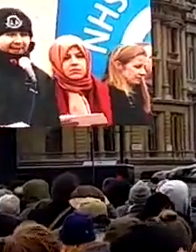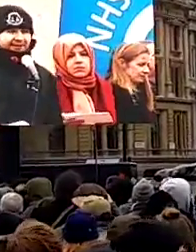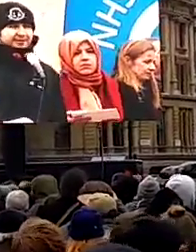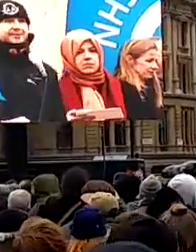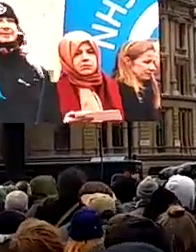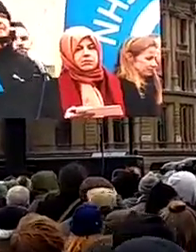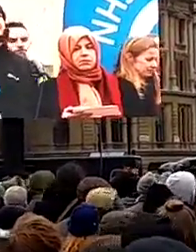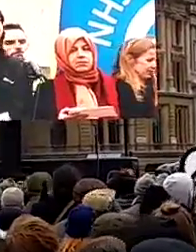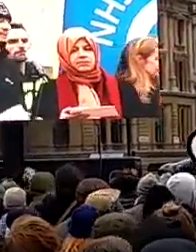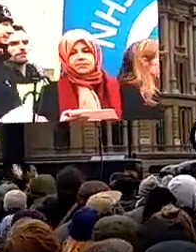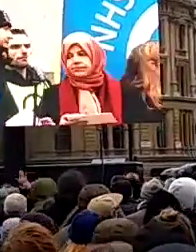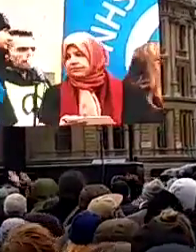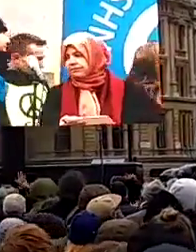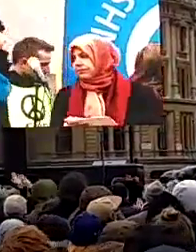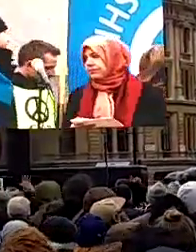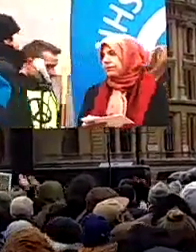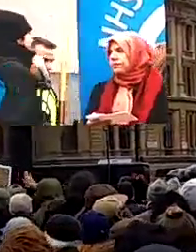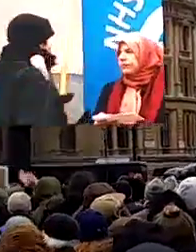it. Thank you.